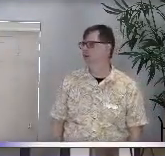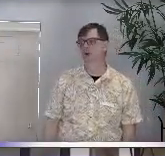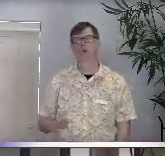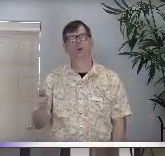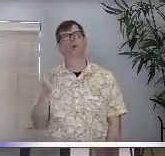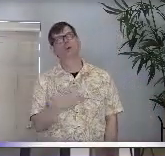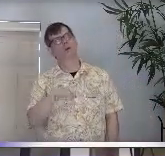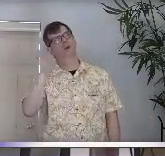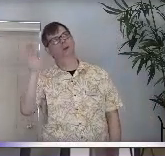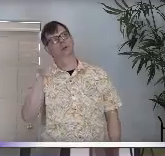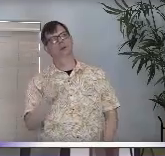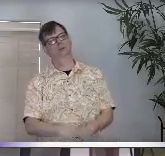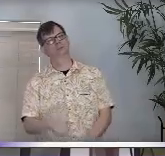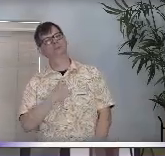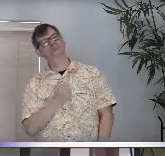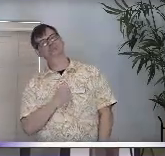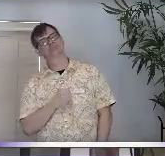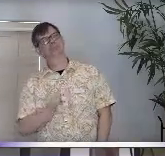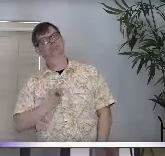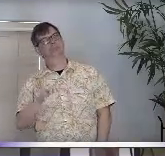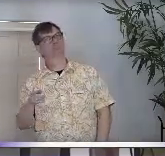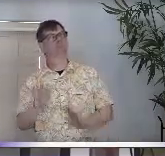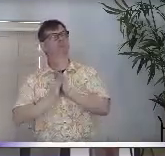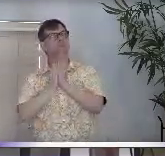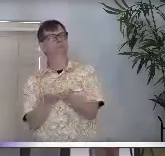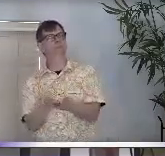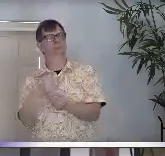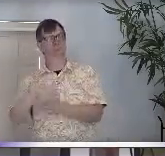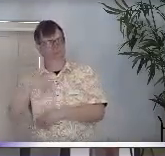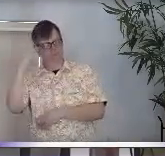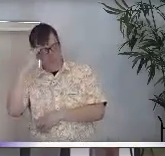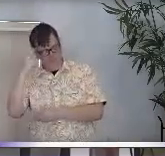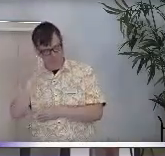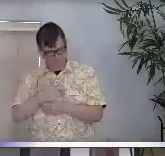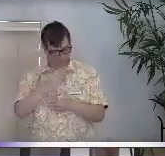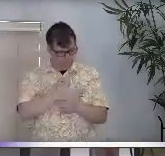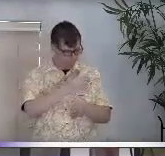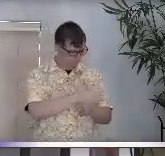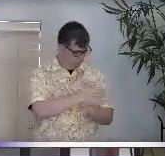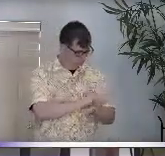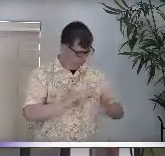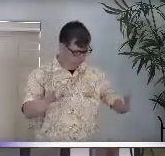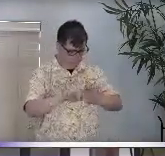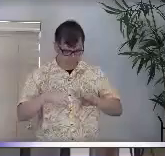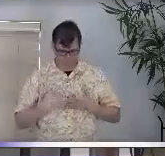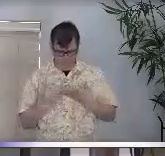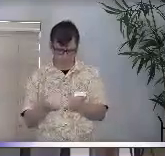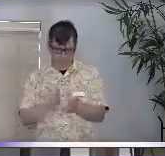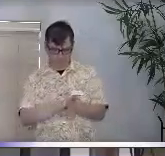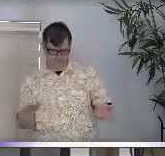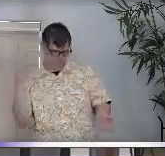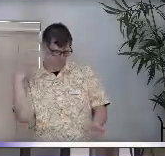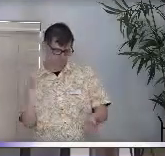Tracy, man, I should have drove myself, you know. These stories are formulating. And I share this because I'm a person, and I know that it